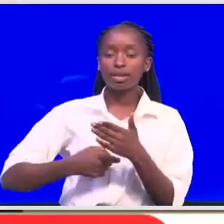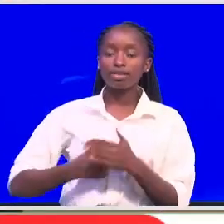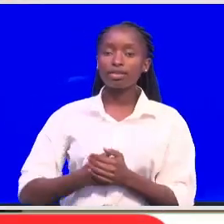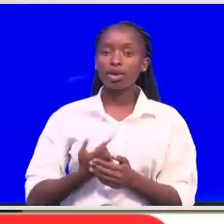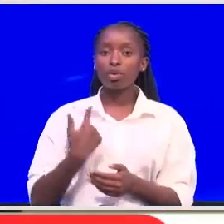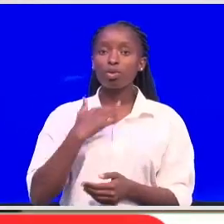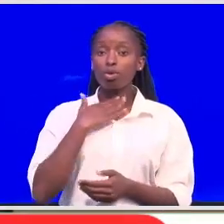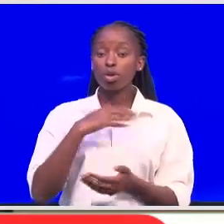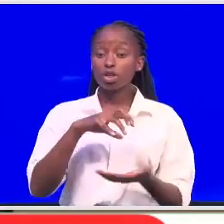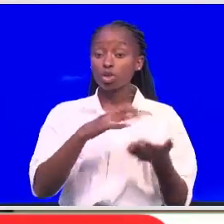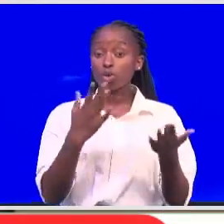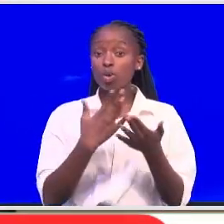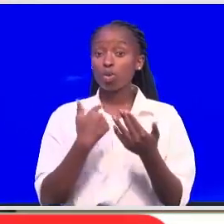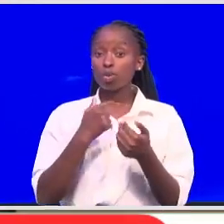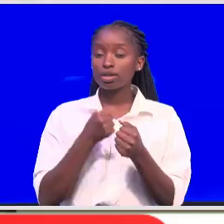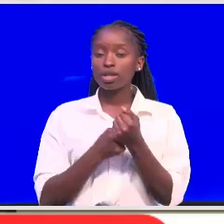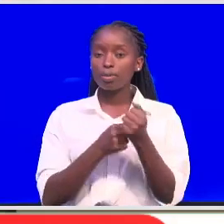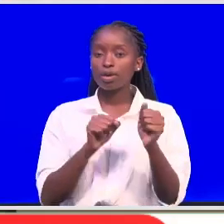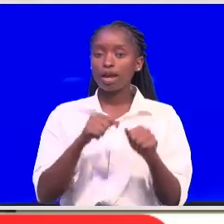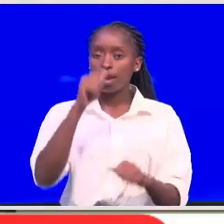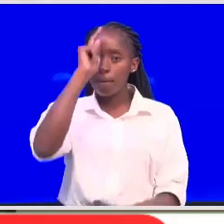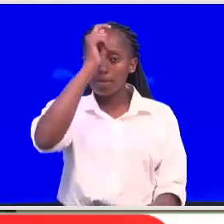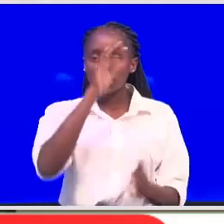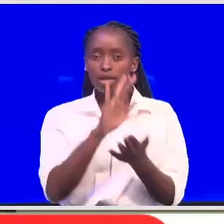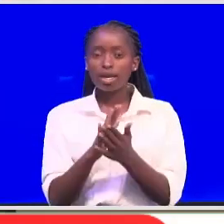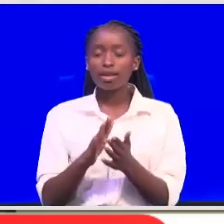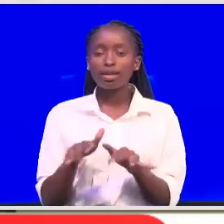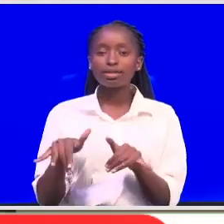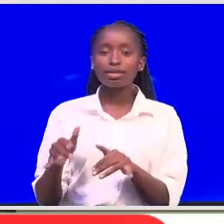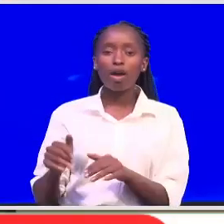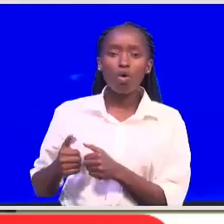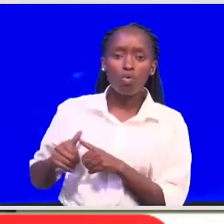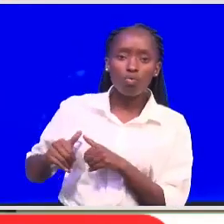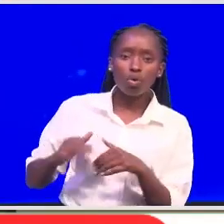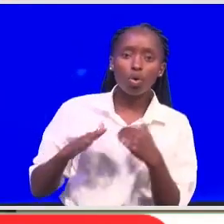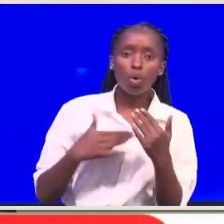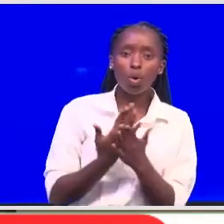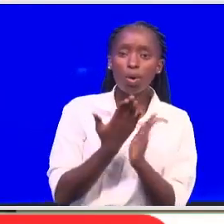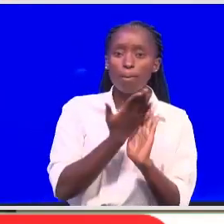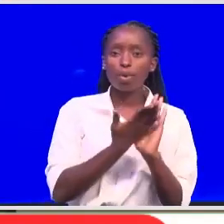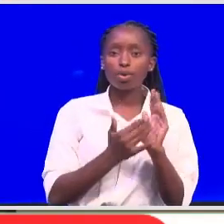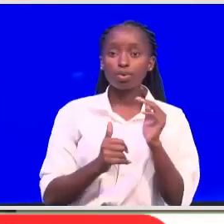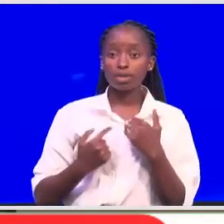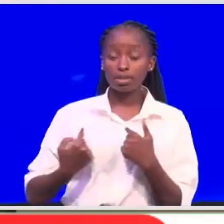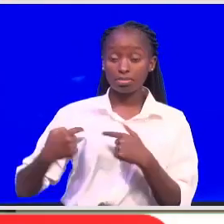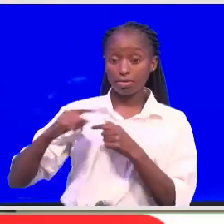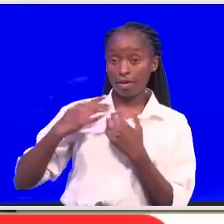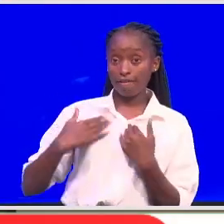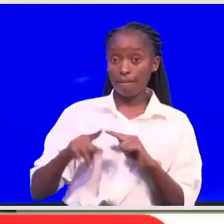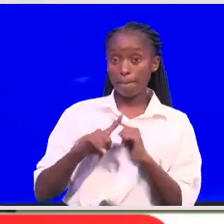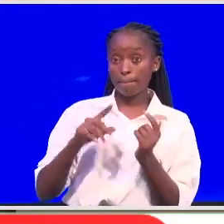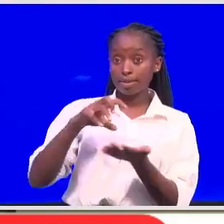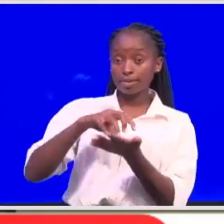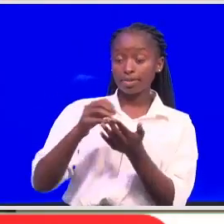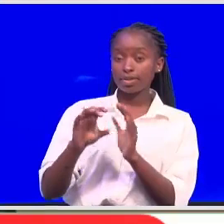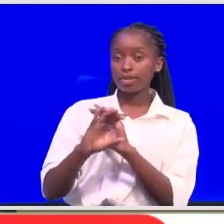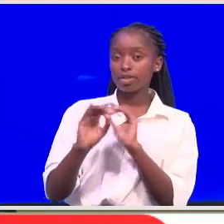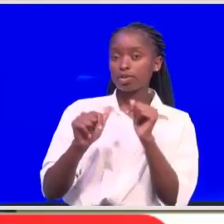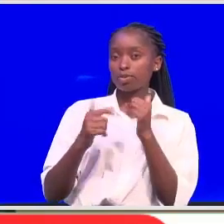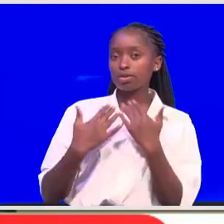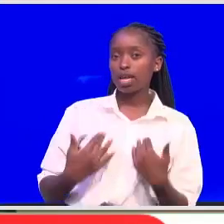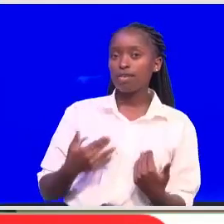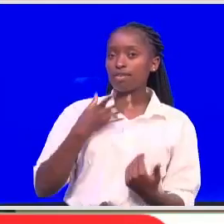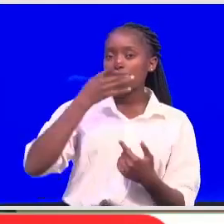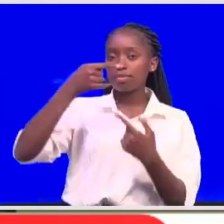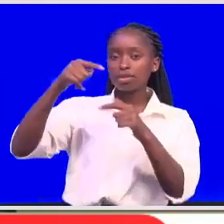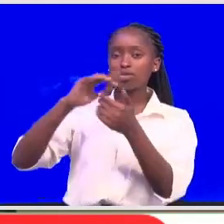able to support the president and rally behind his projects for this country, but not a situation whereby he is using the projects he has to